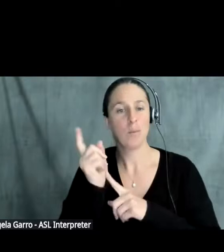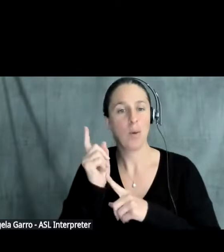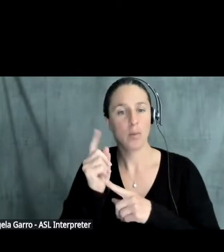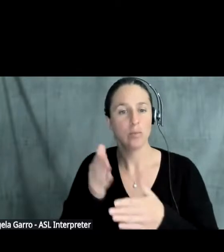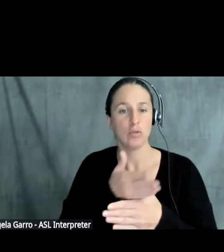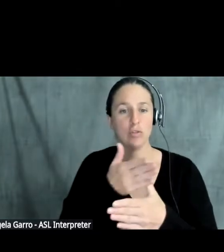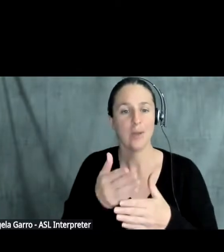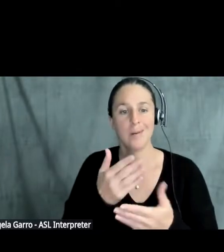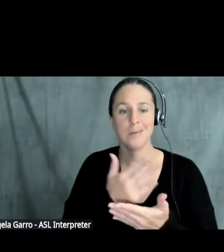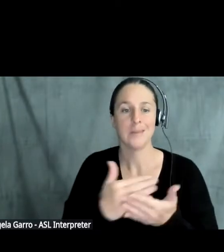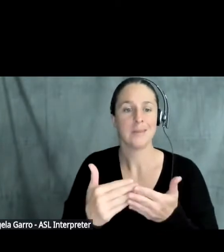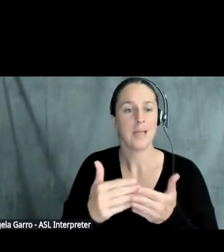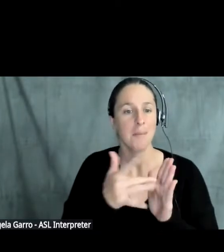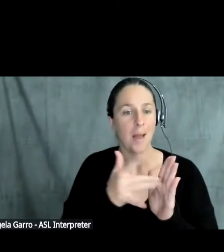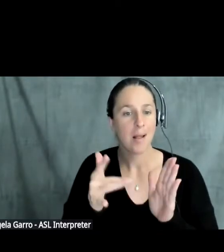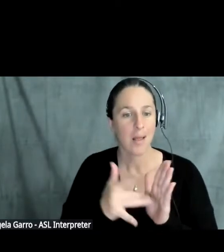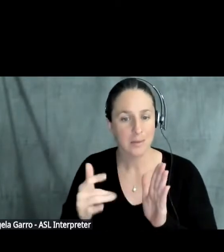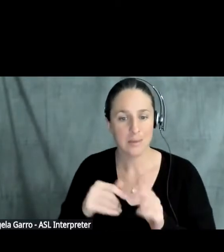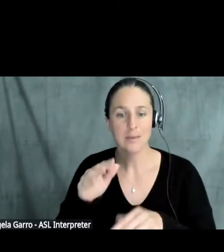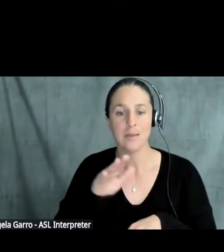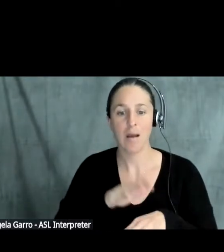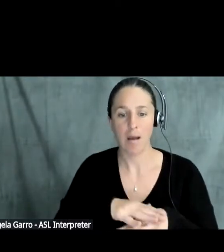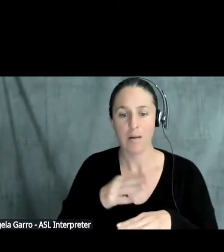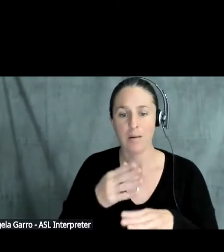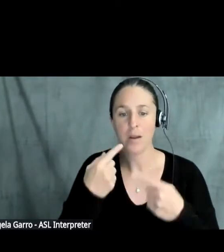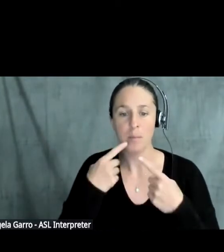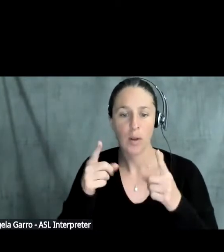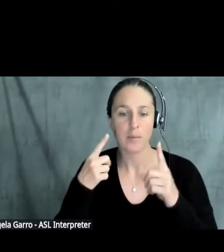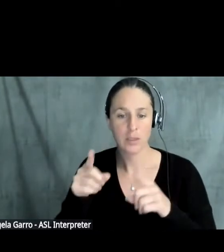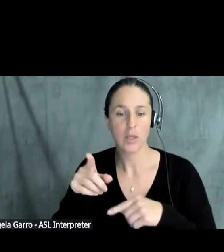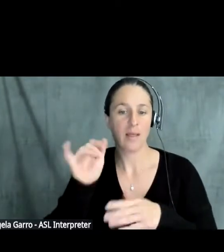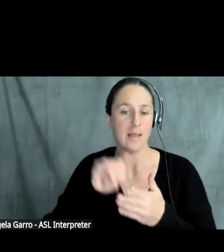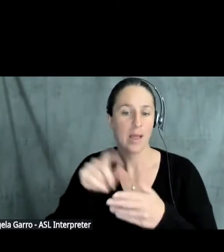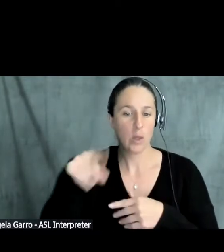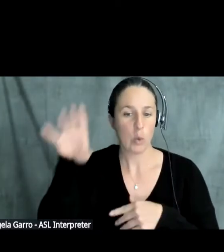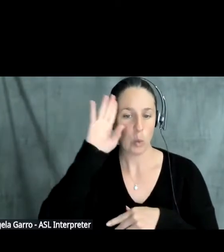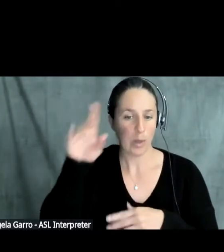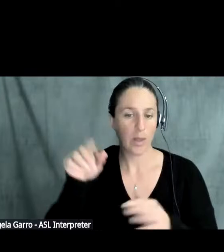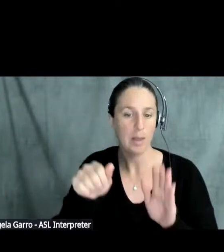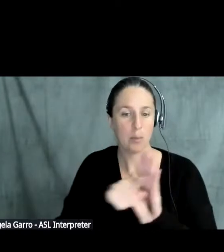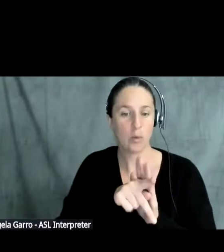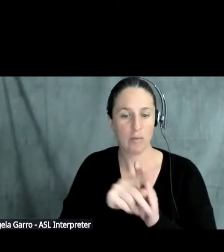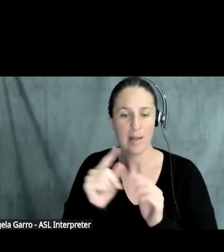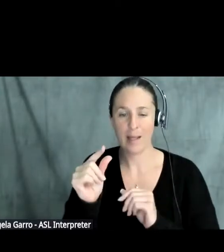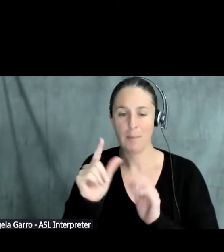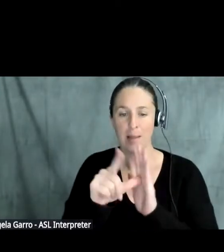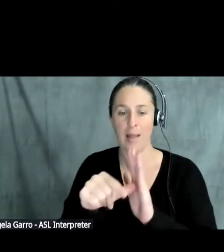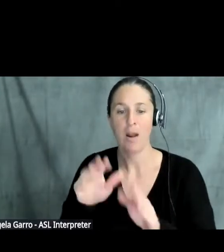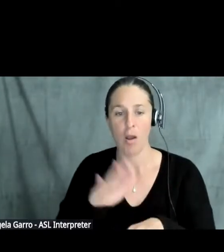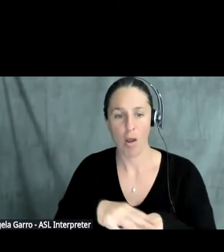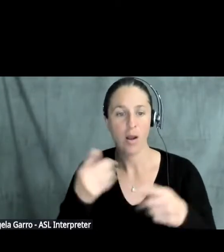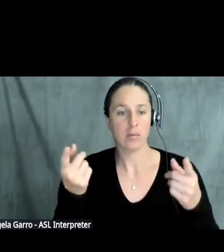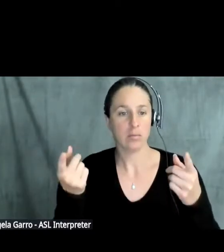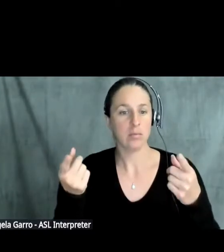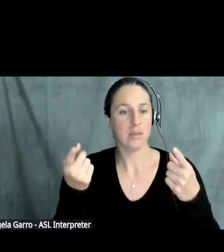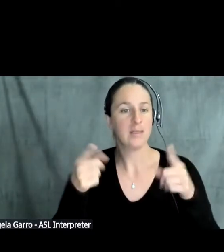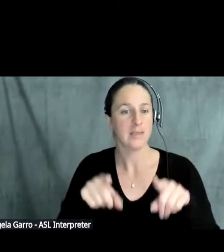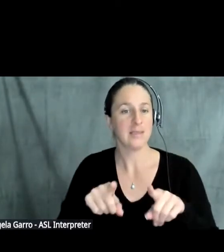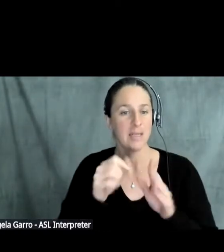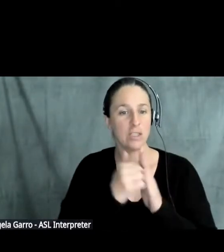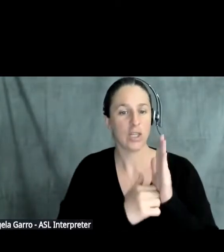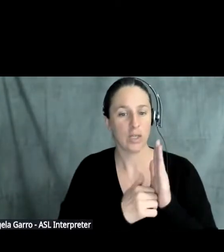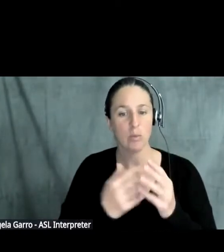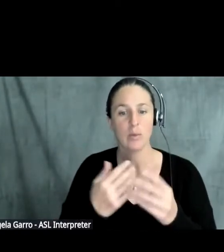3 proclamations that you will be approving a little later on the consent agenda. We would like to thank Ms. Chalky